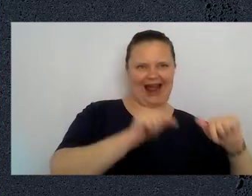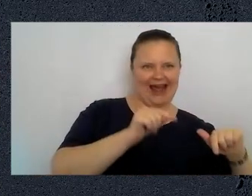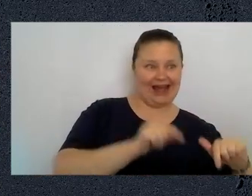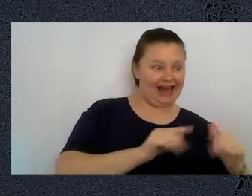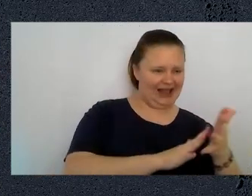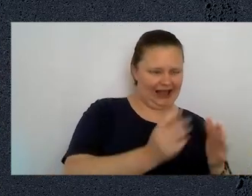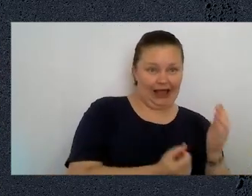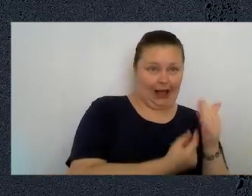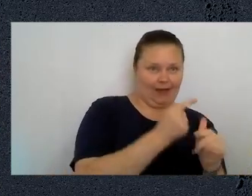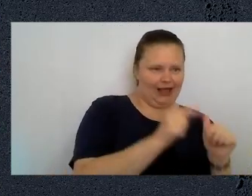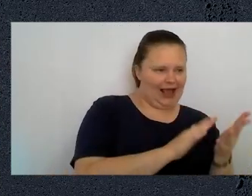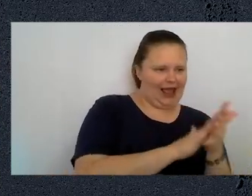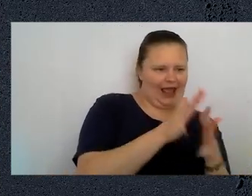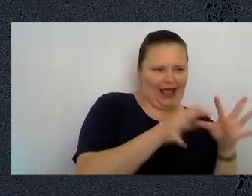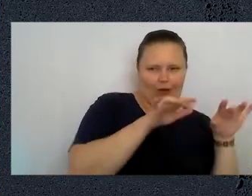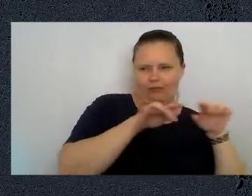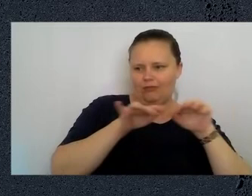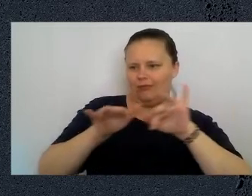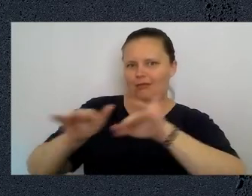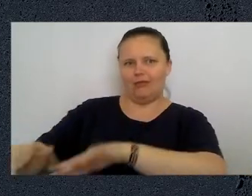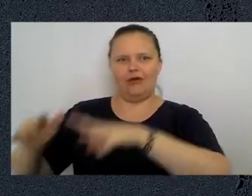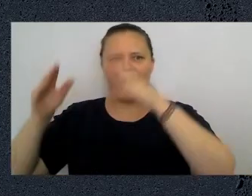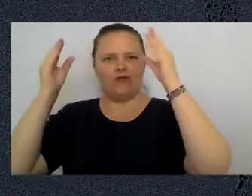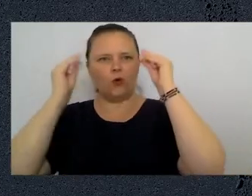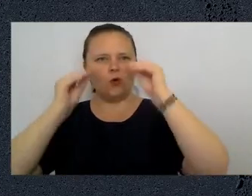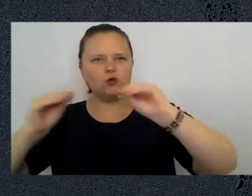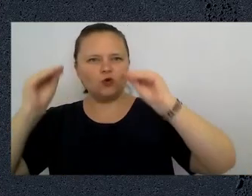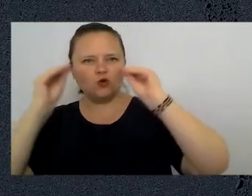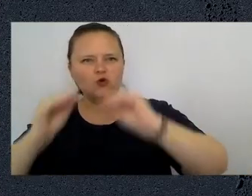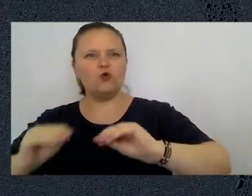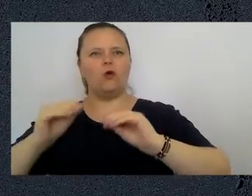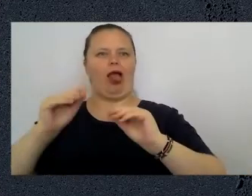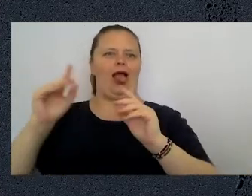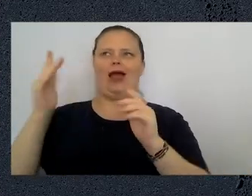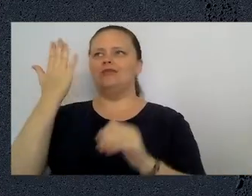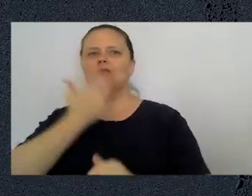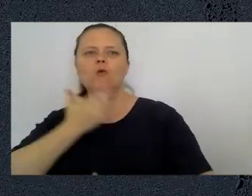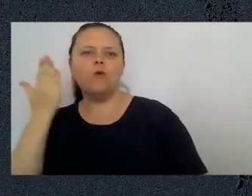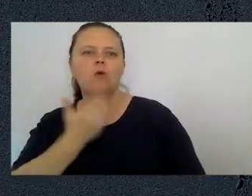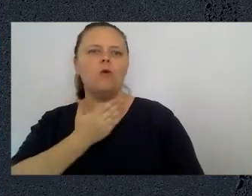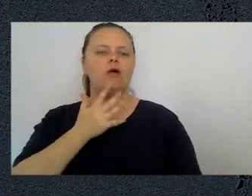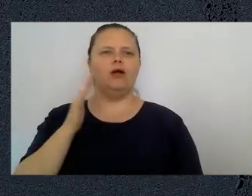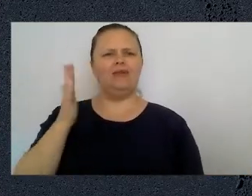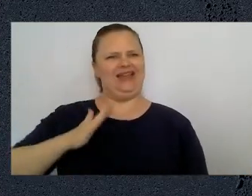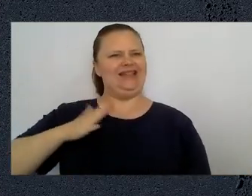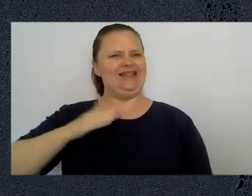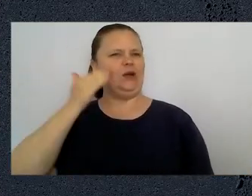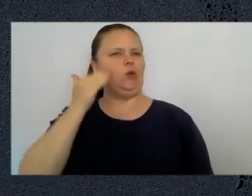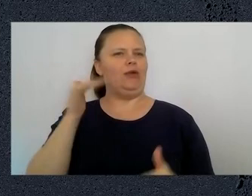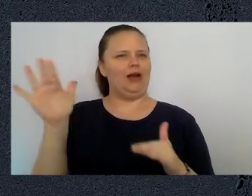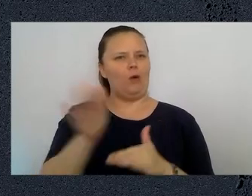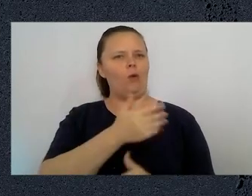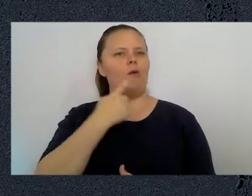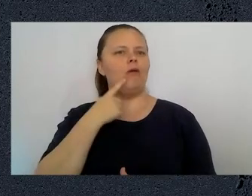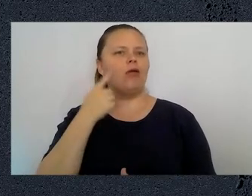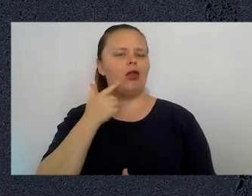need women in leadership roles in all sorts of environments, including science environments. Regina asks, what are the views of the